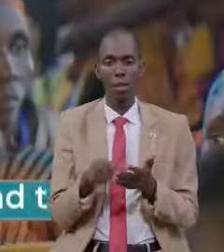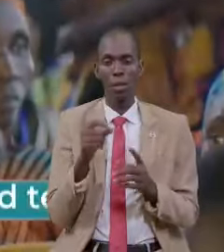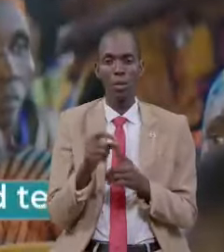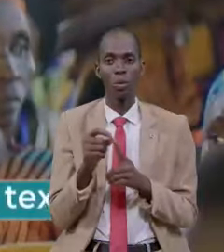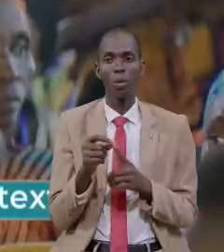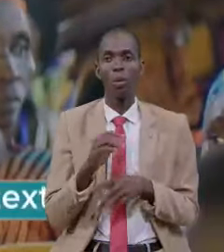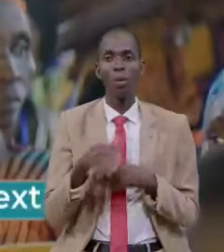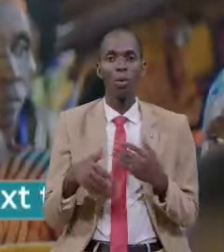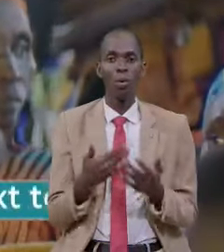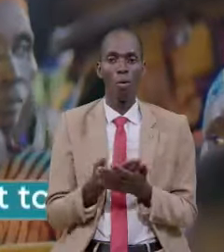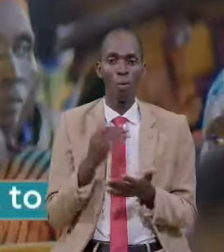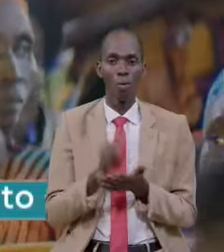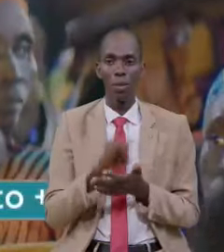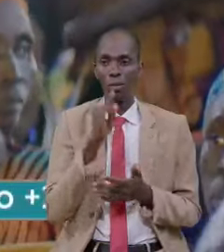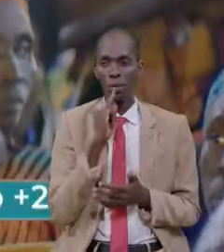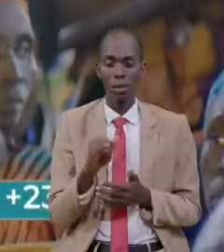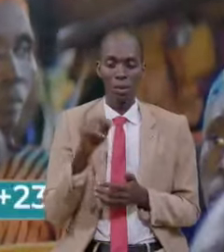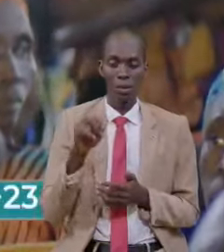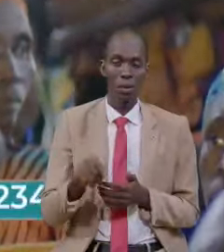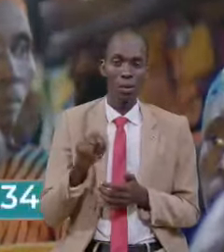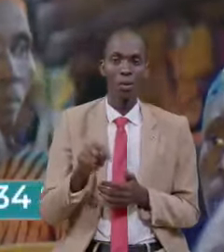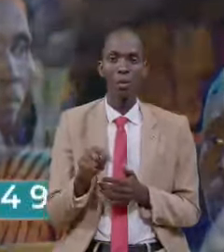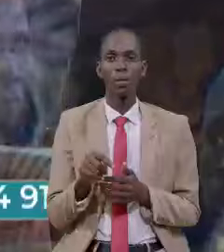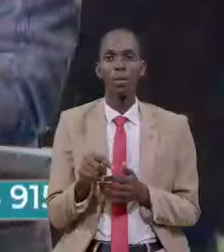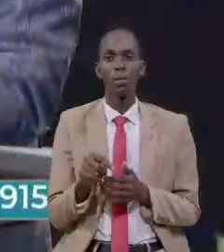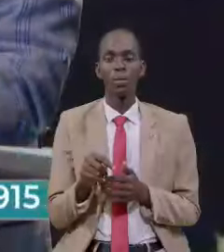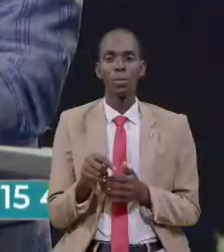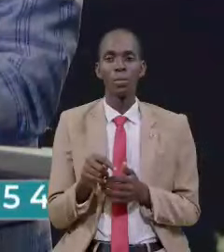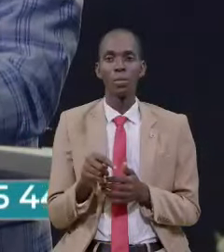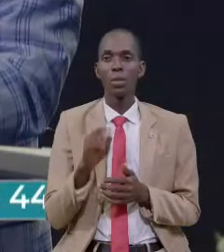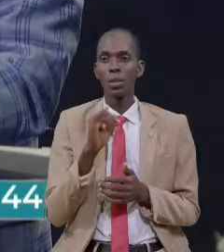needed on the forms with you.